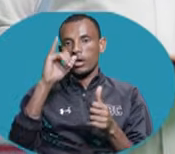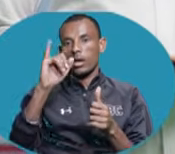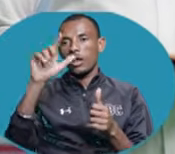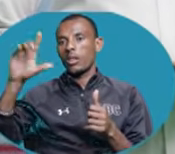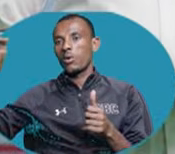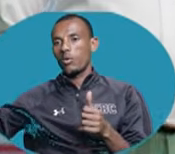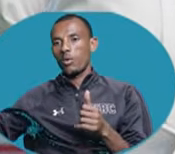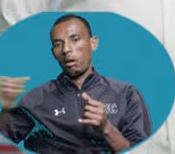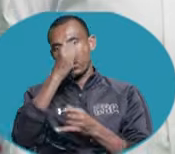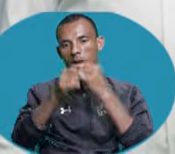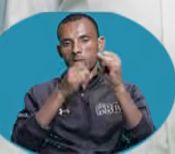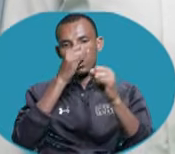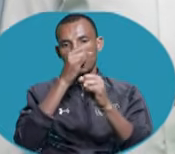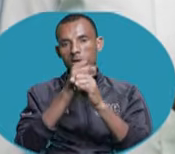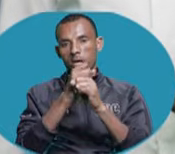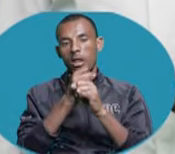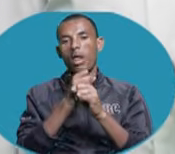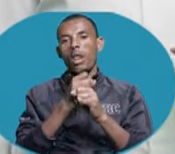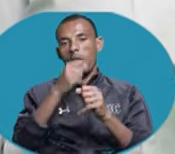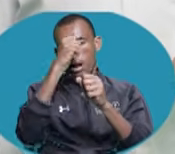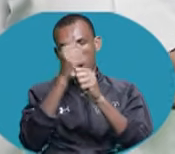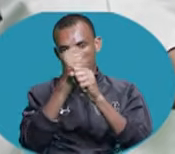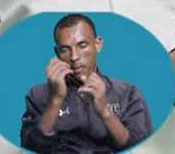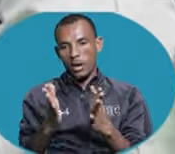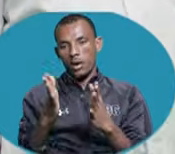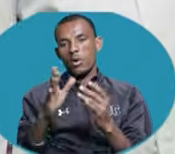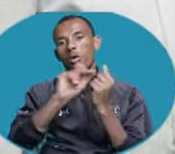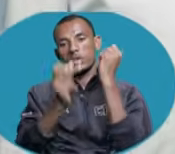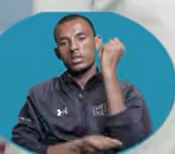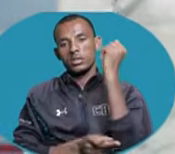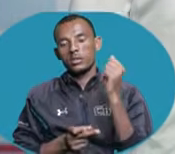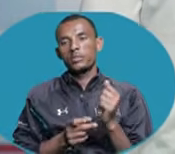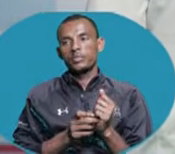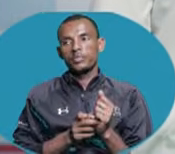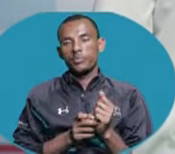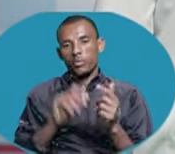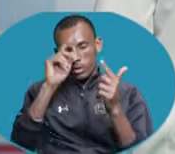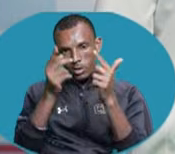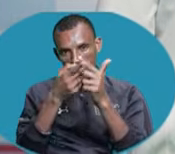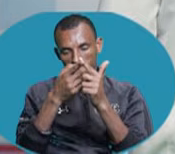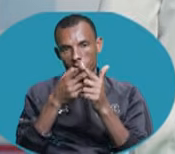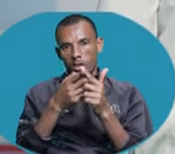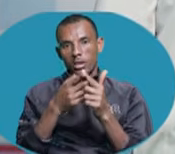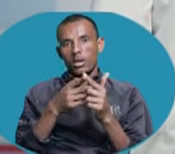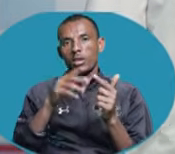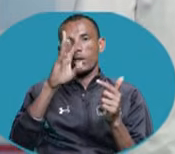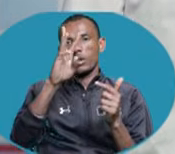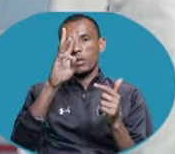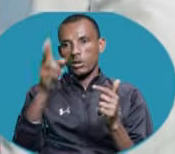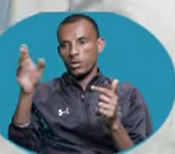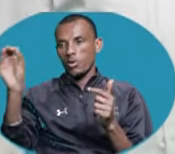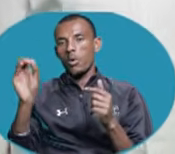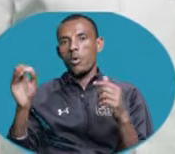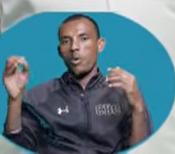Second one, WHO, World Health Organization. Nowadays, the leader of World Health